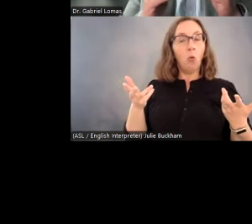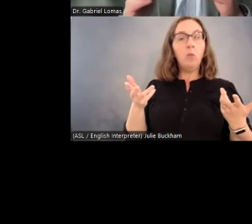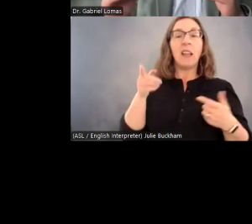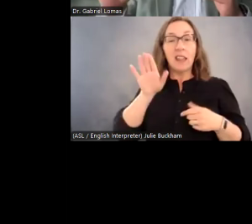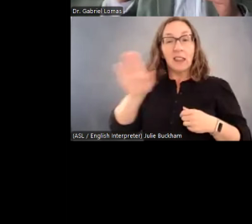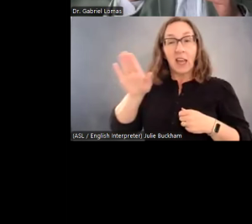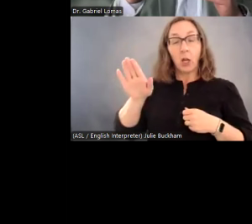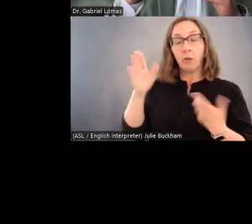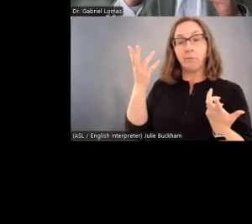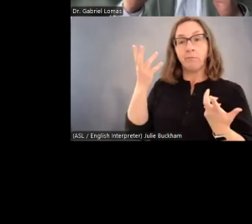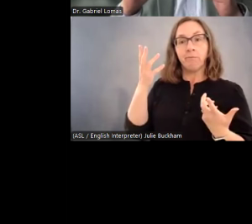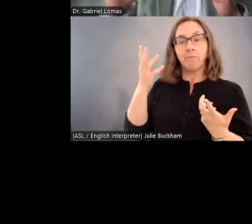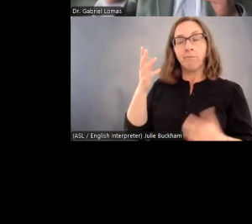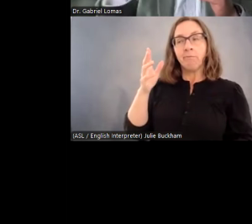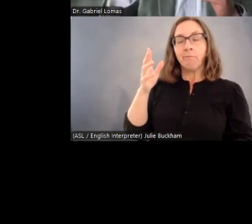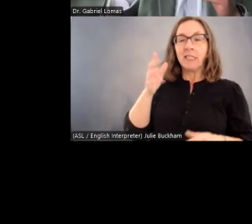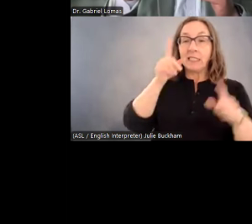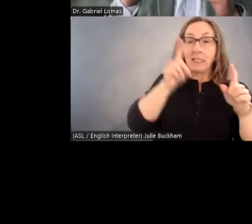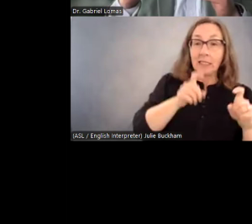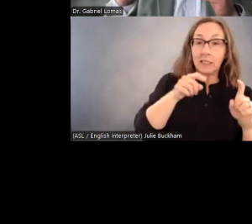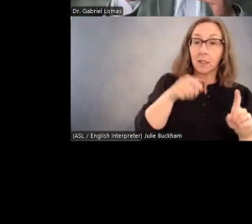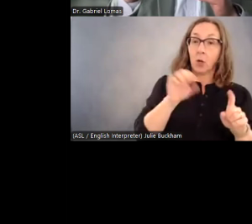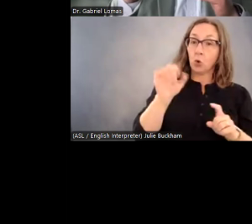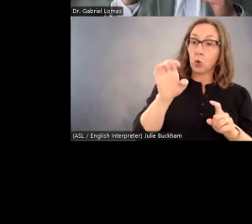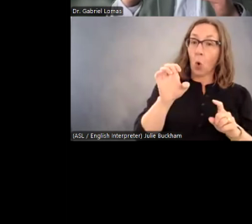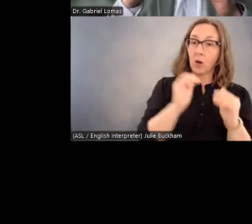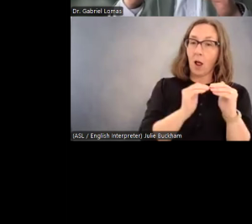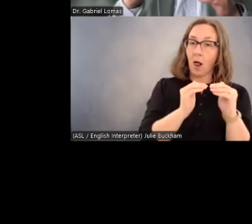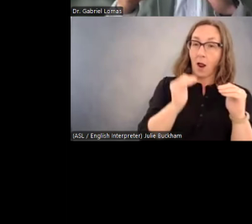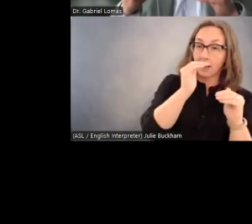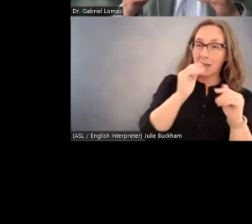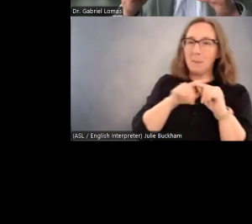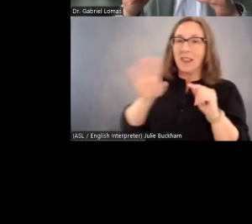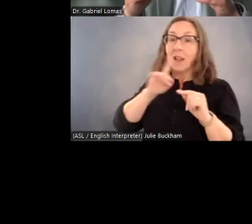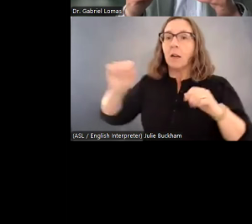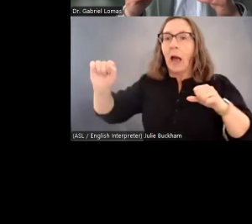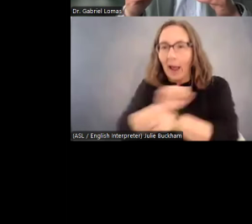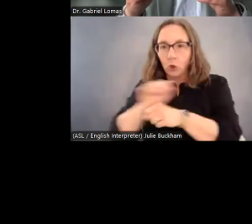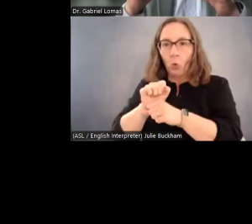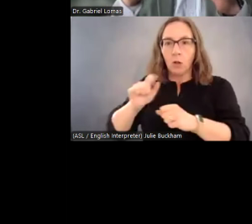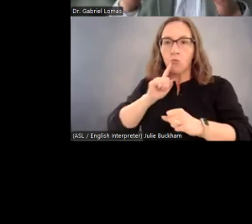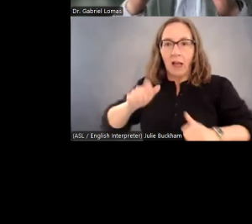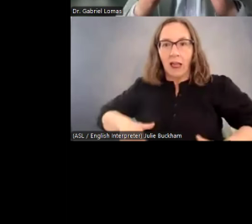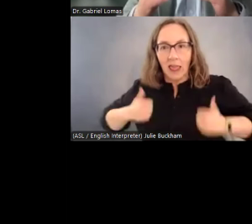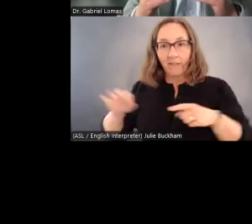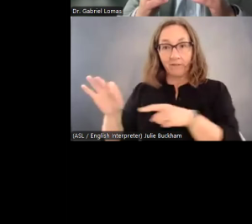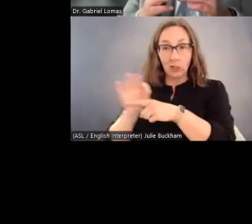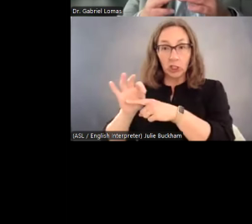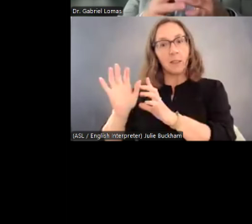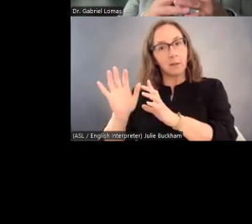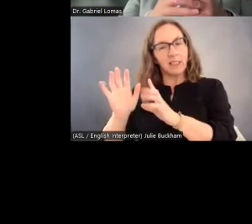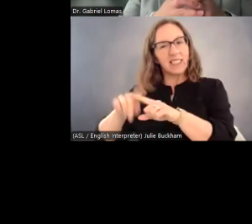area, but on a test their scores are a little bit above. So the DSM does allow us to diagnose somebody